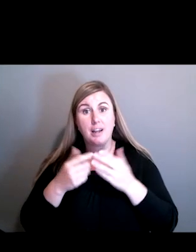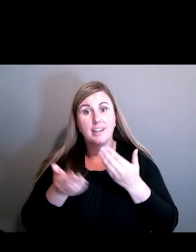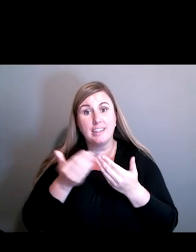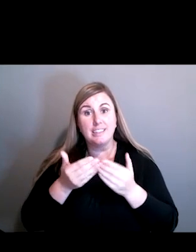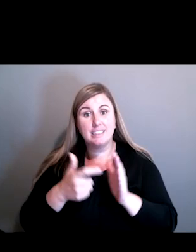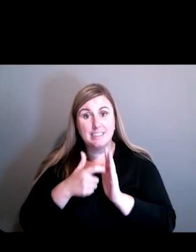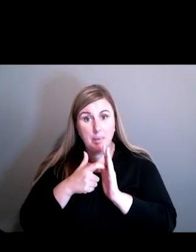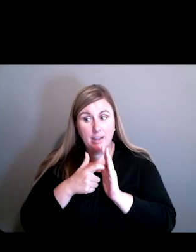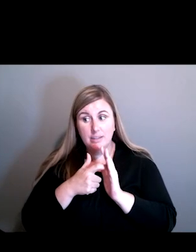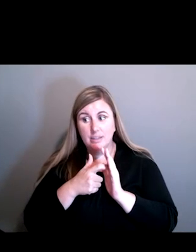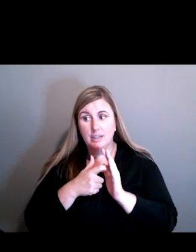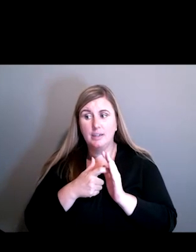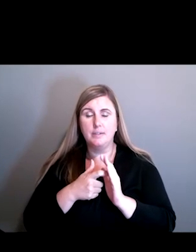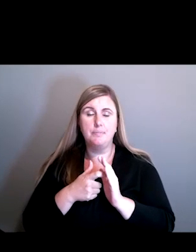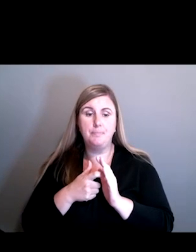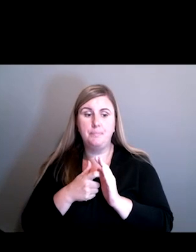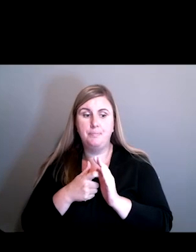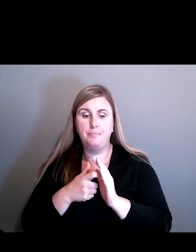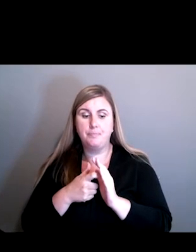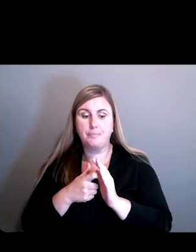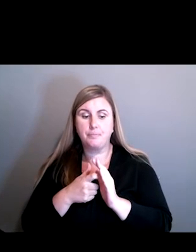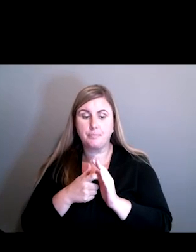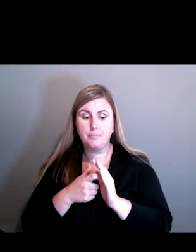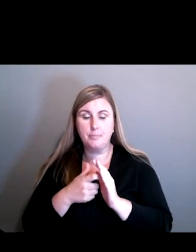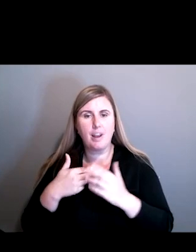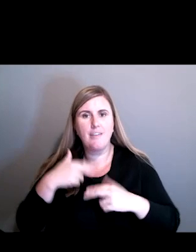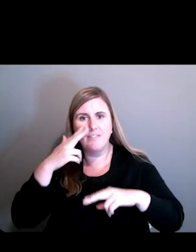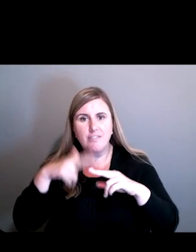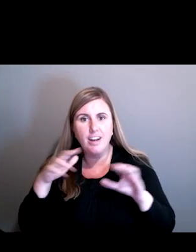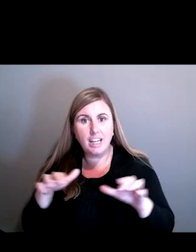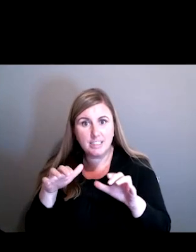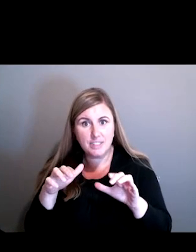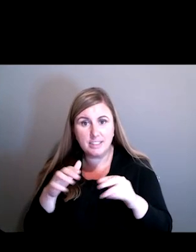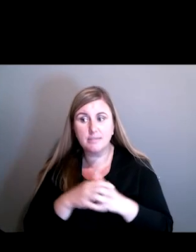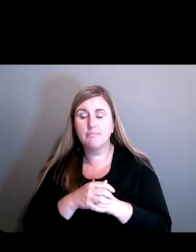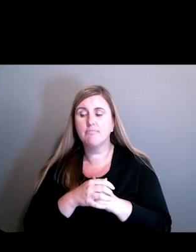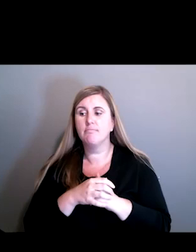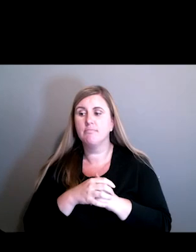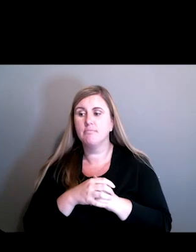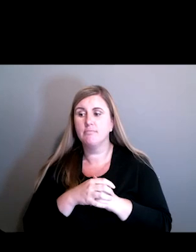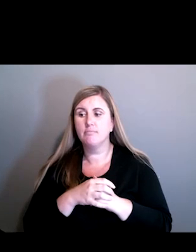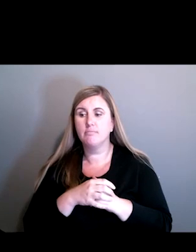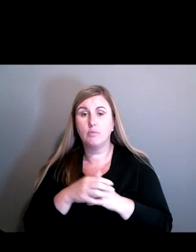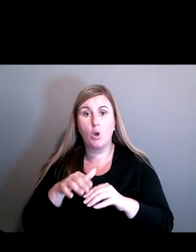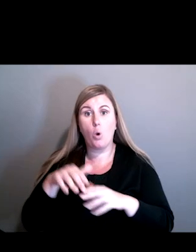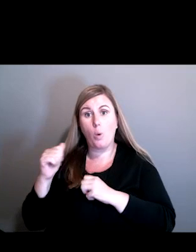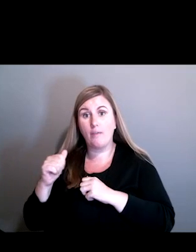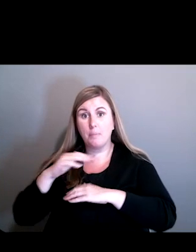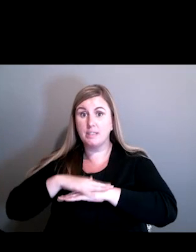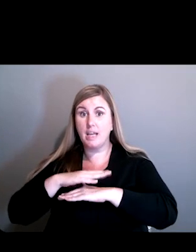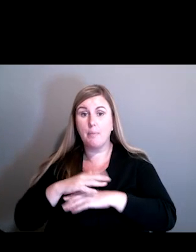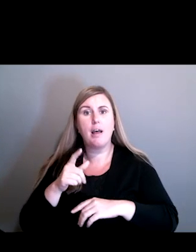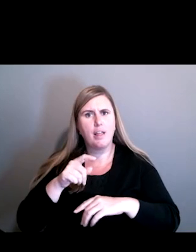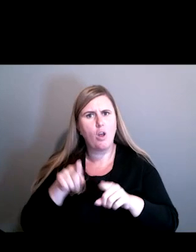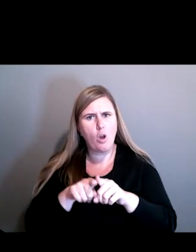responses. So you want to present easy demands or have fun